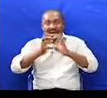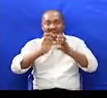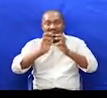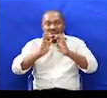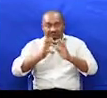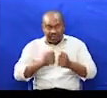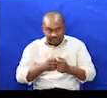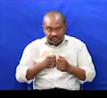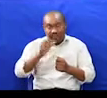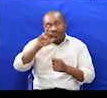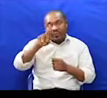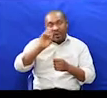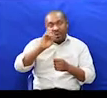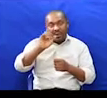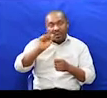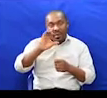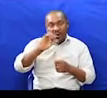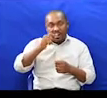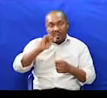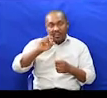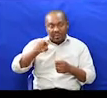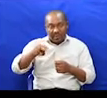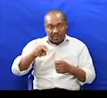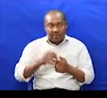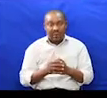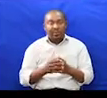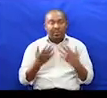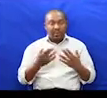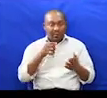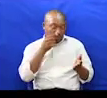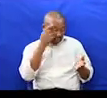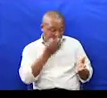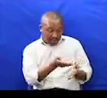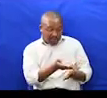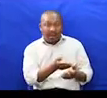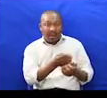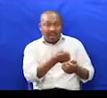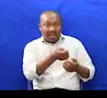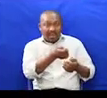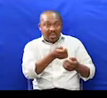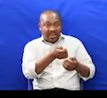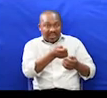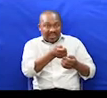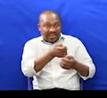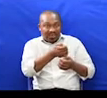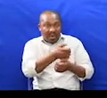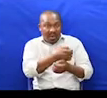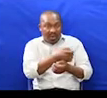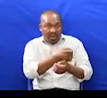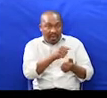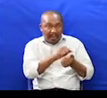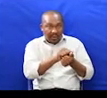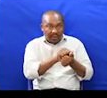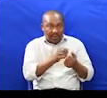Okay, my dear student, the meaning of the word atom is a small indivisible particle that can take part in